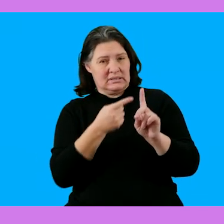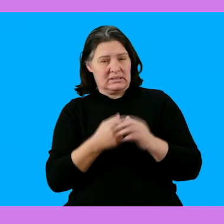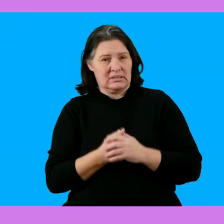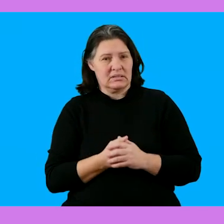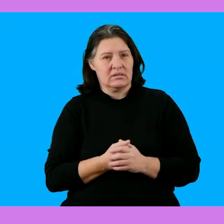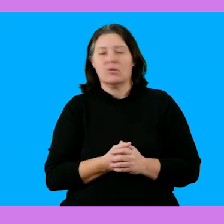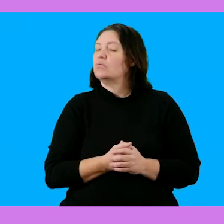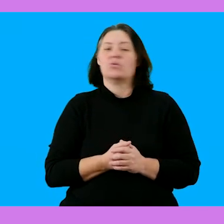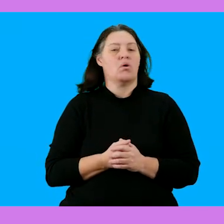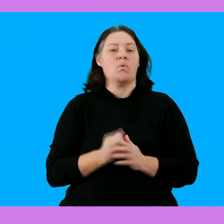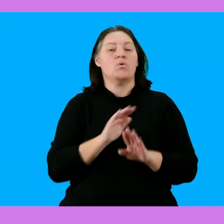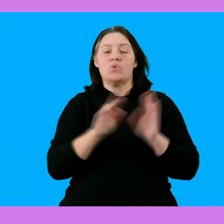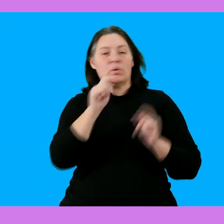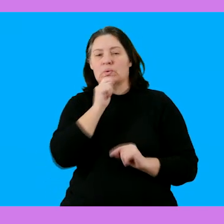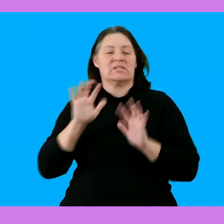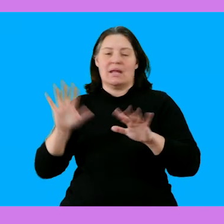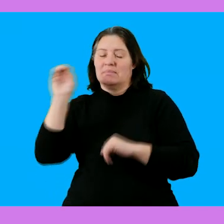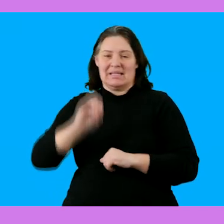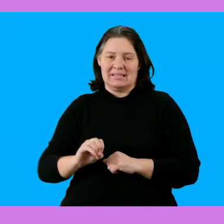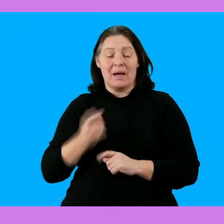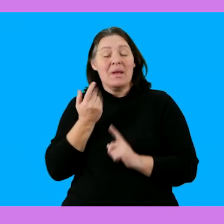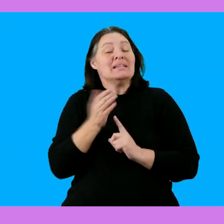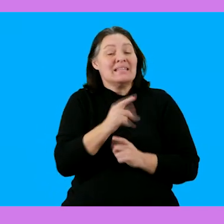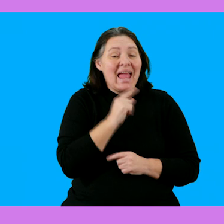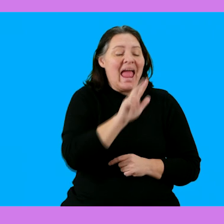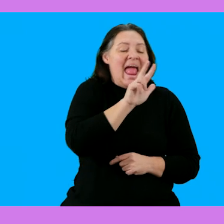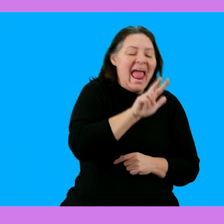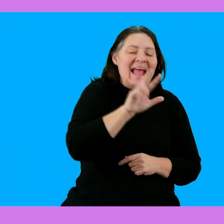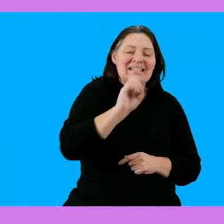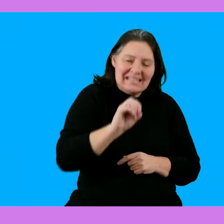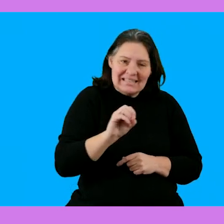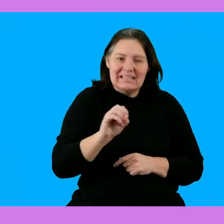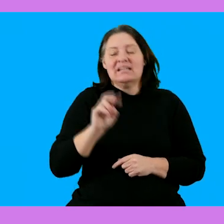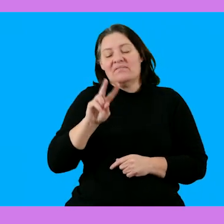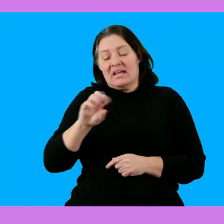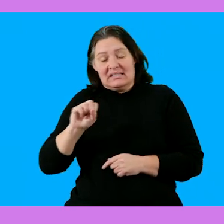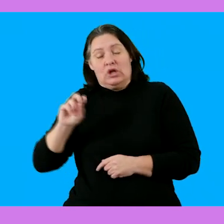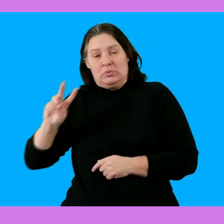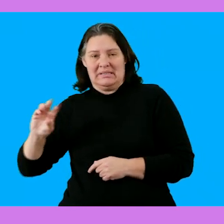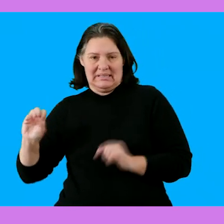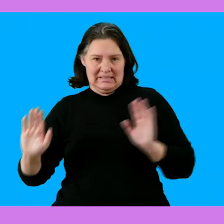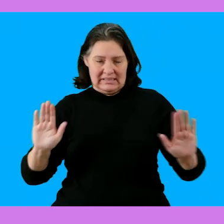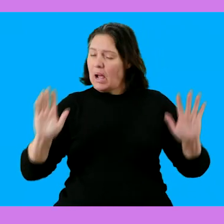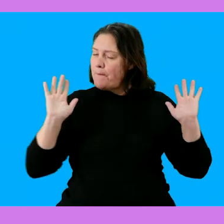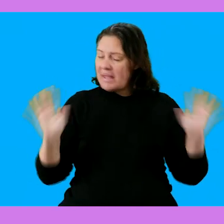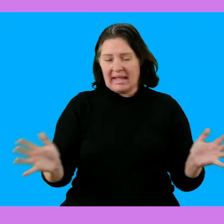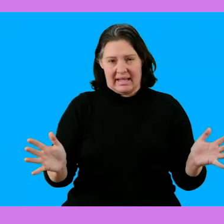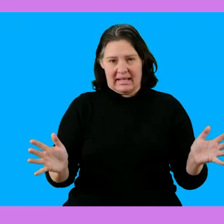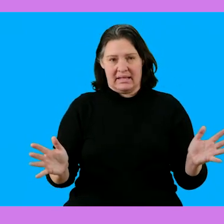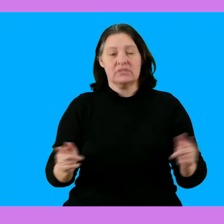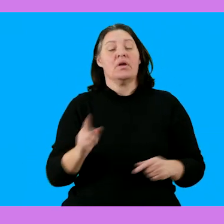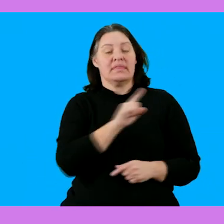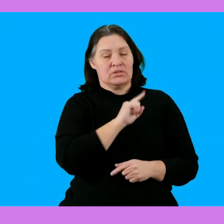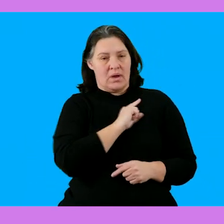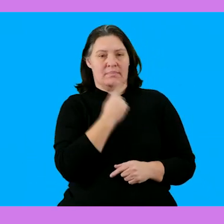purposes. But note, we are not going to use 10%. Remember I indicated it's 80% versus 20%. So therefore I'm going to